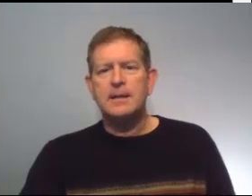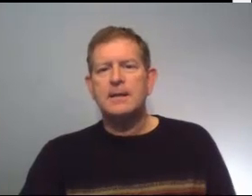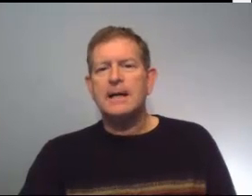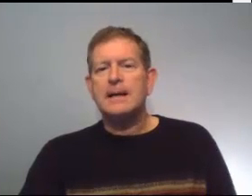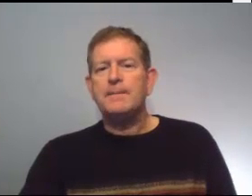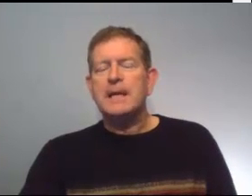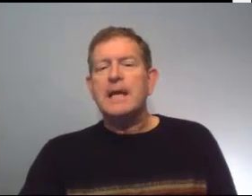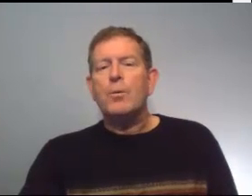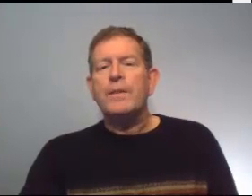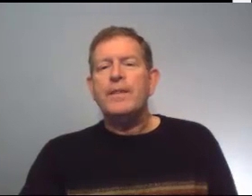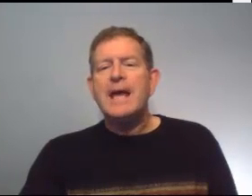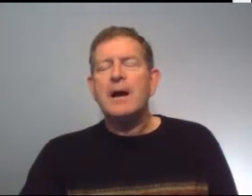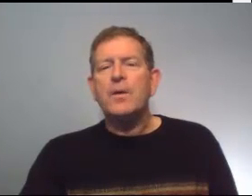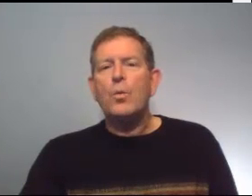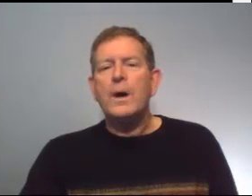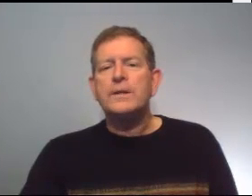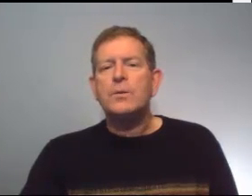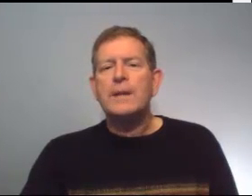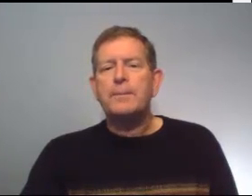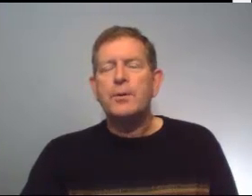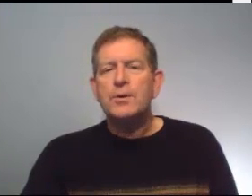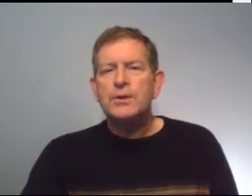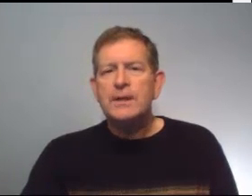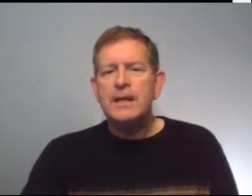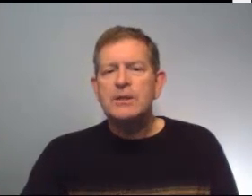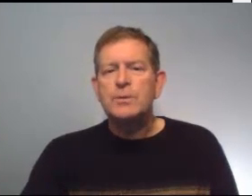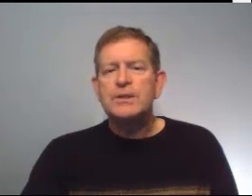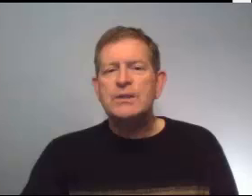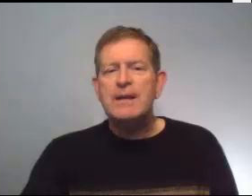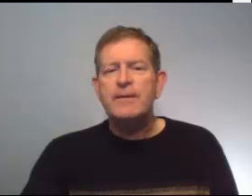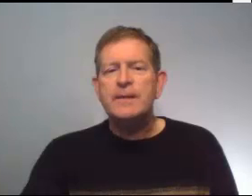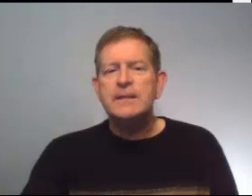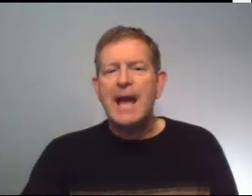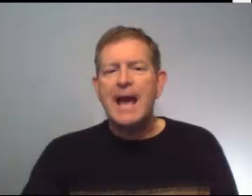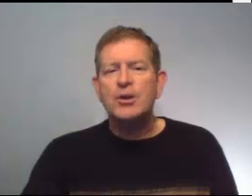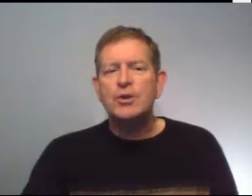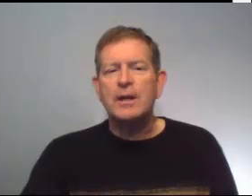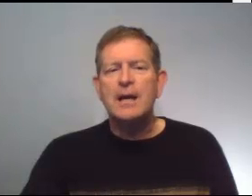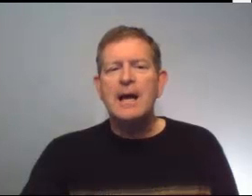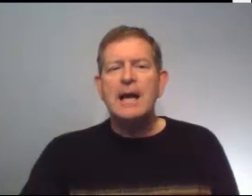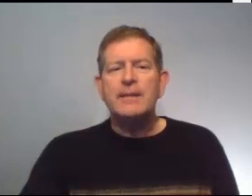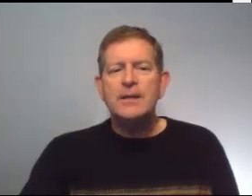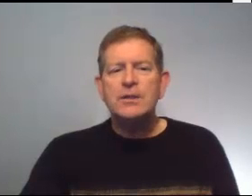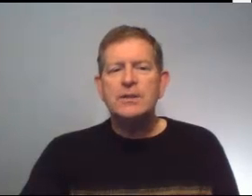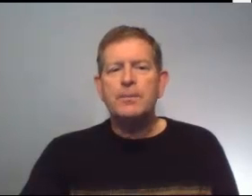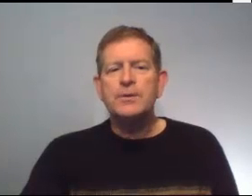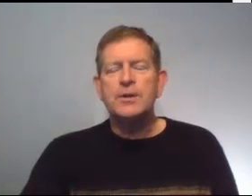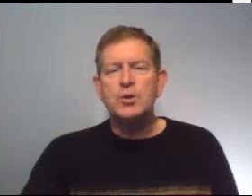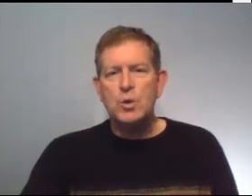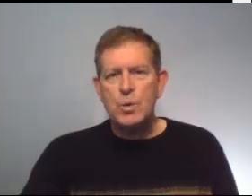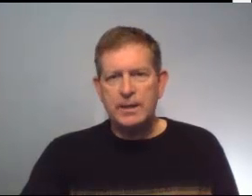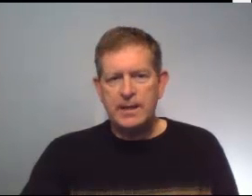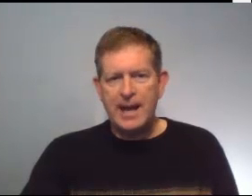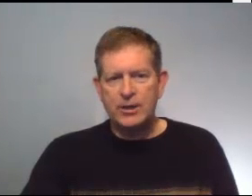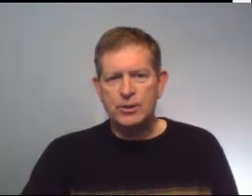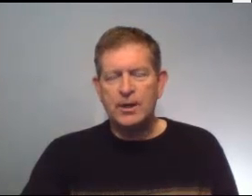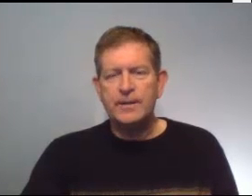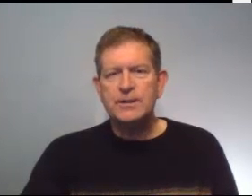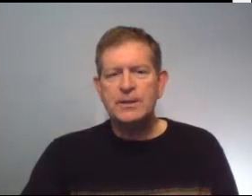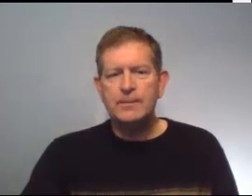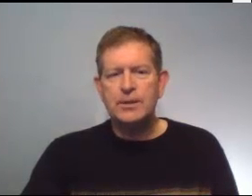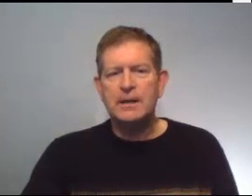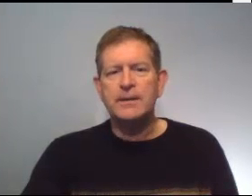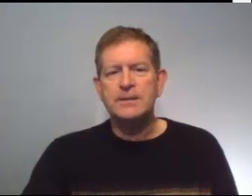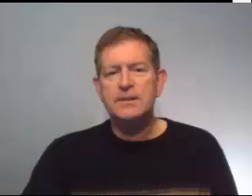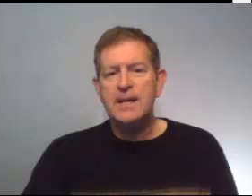gente. When they are the ones, when that person is receiving this action, this is the person doing the action, called